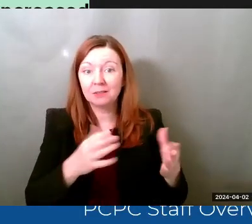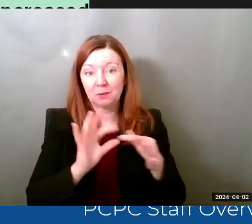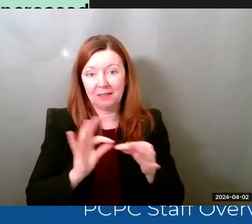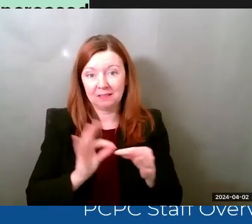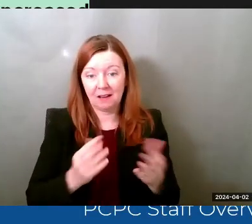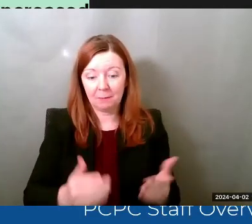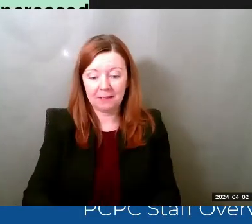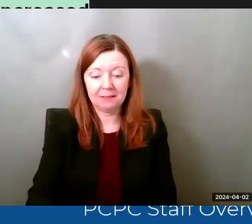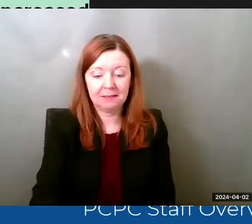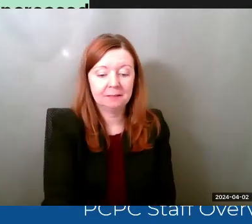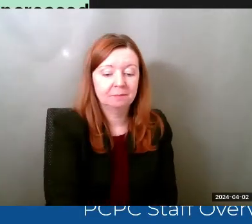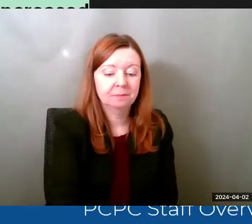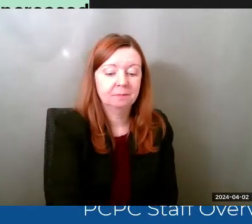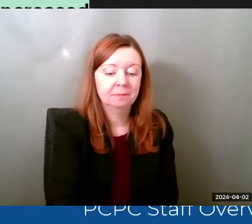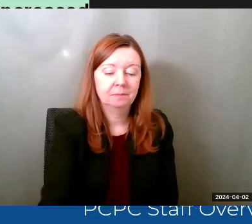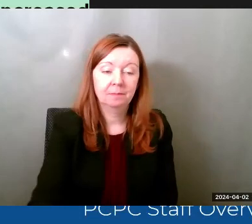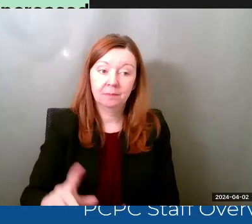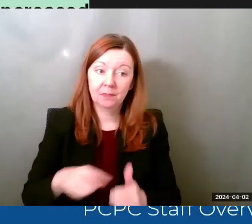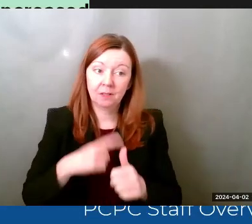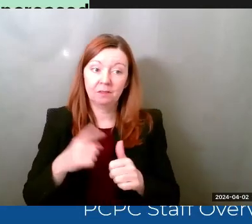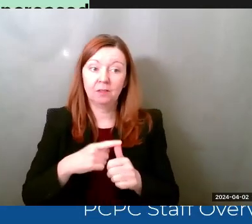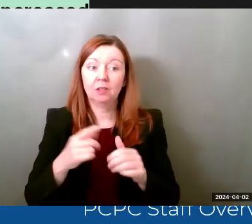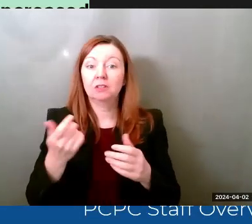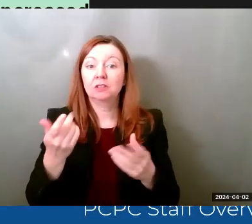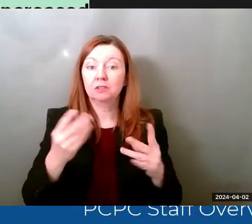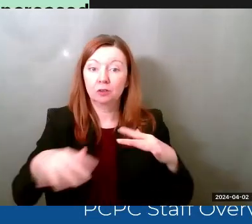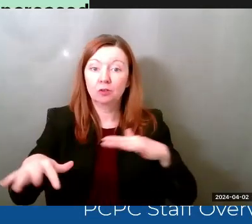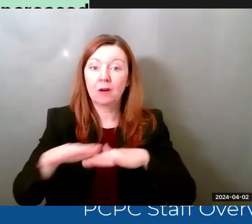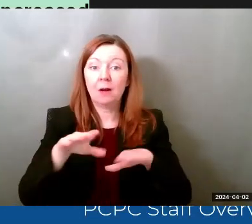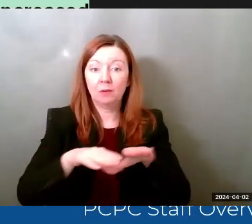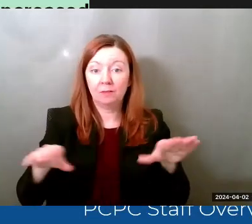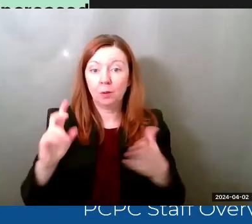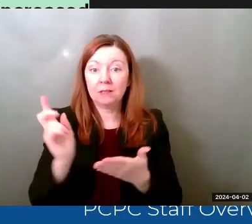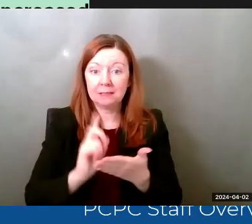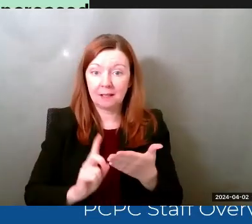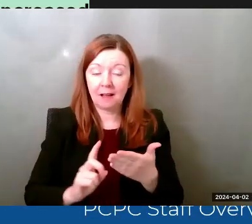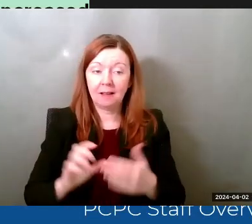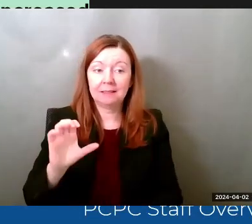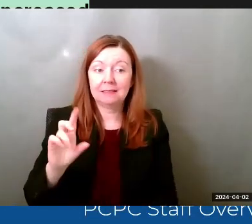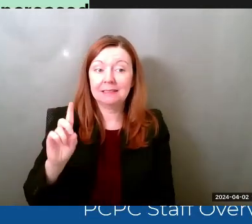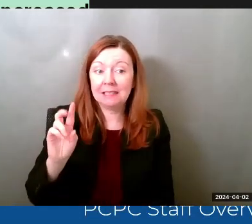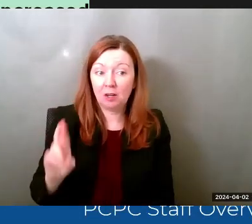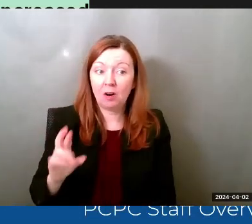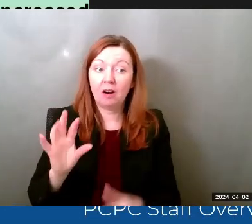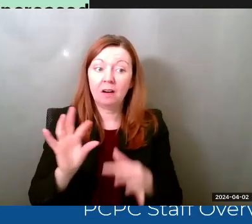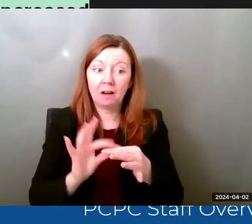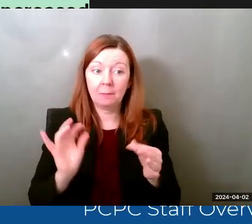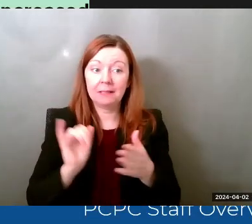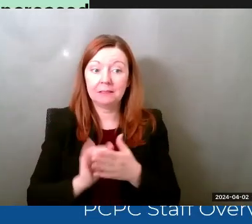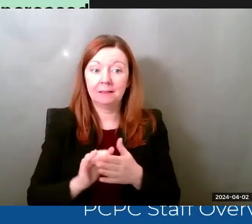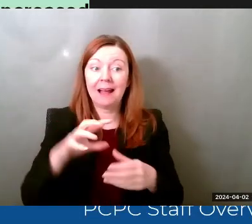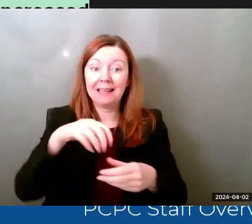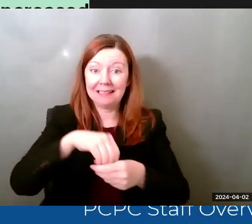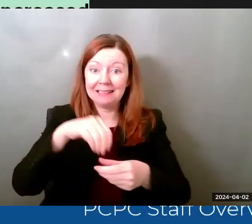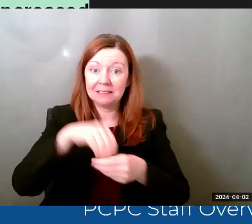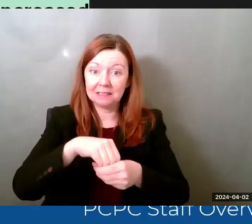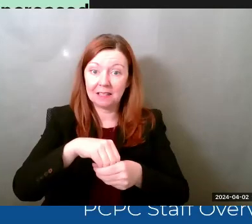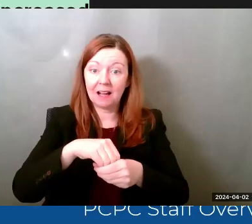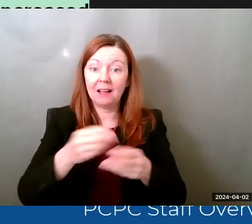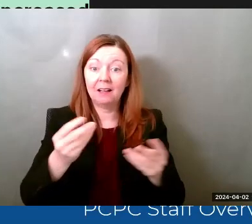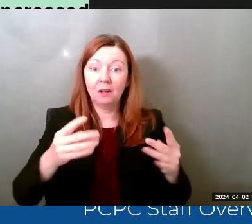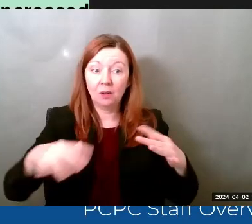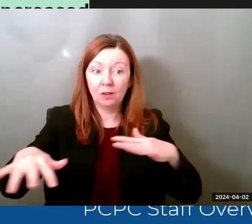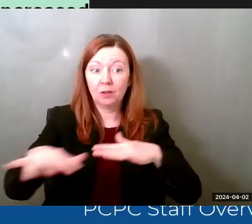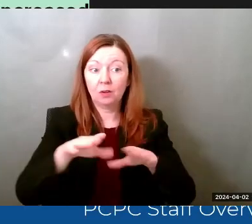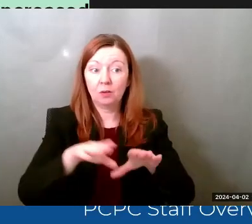comments. First is ground floor design. The CDR committee commented that the interior of the ground floor